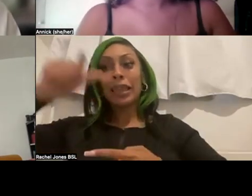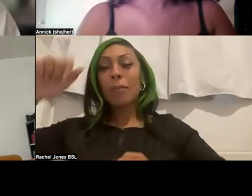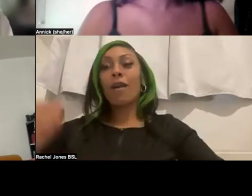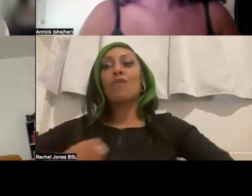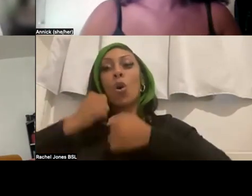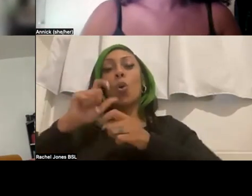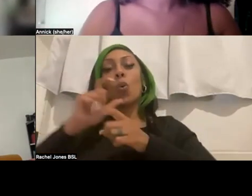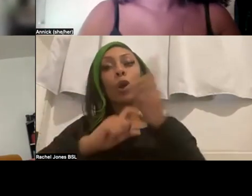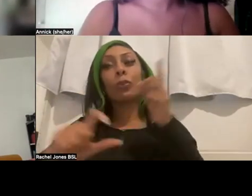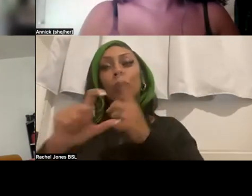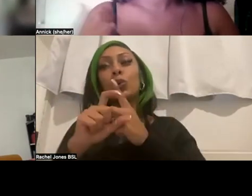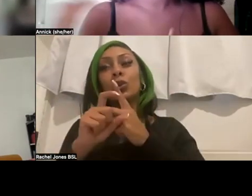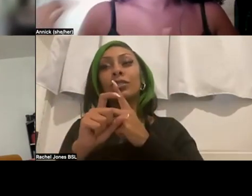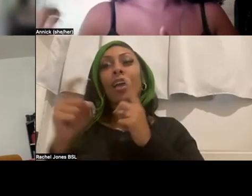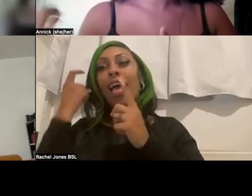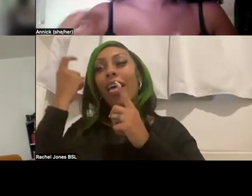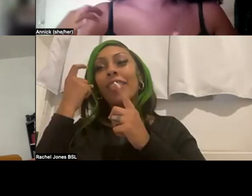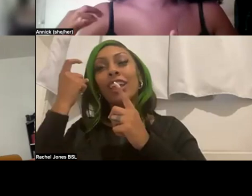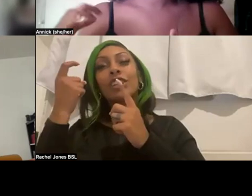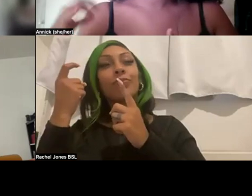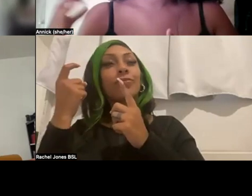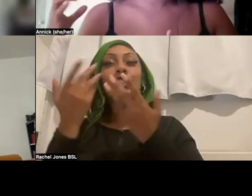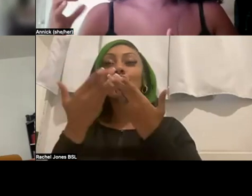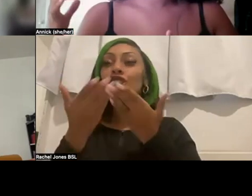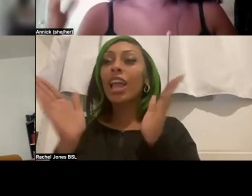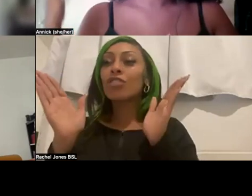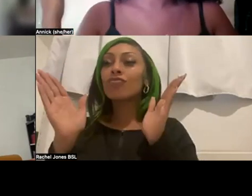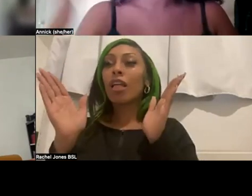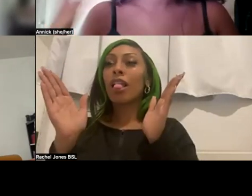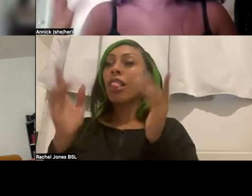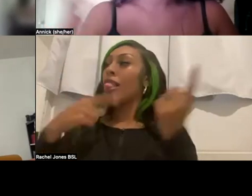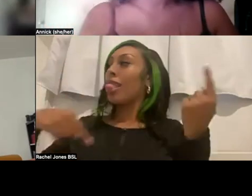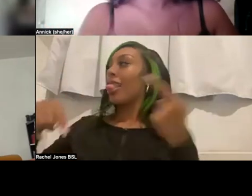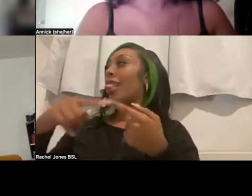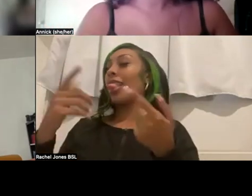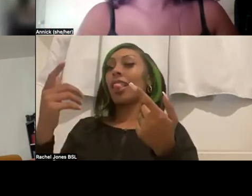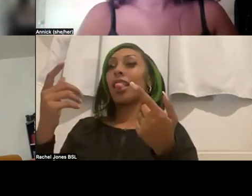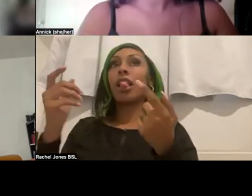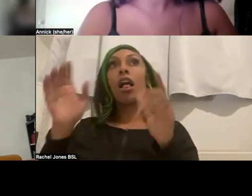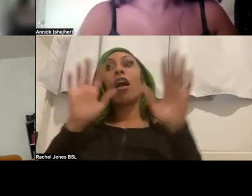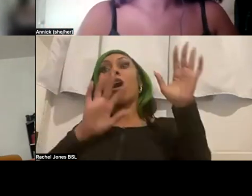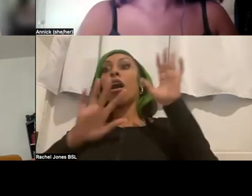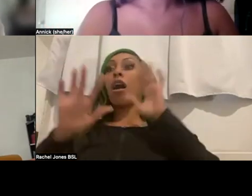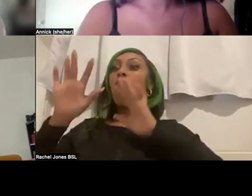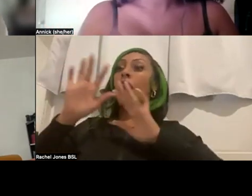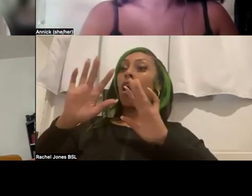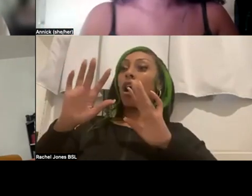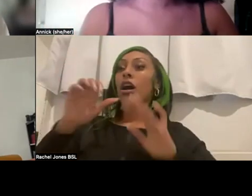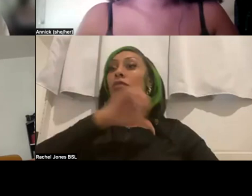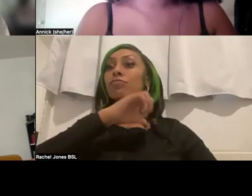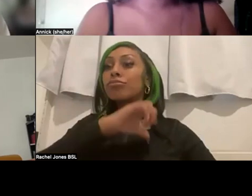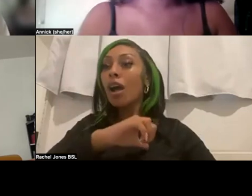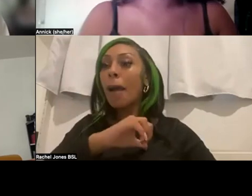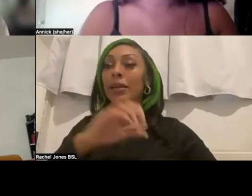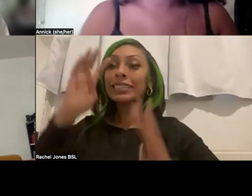community. I think generally as a society, we tend to be kind of mesmerized by the promise of innovation, and that